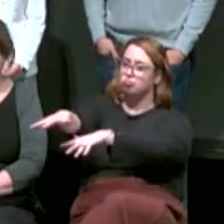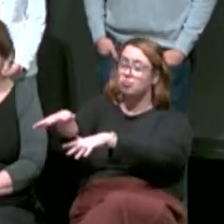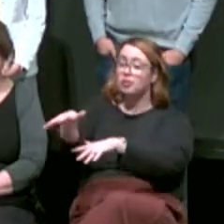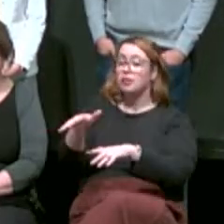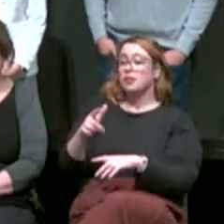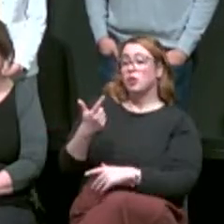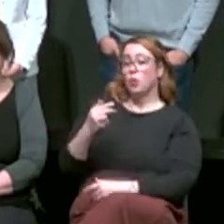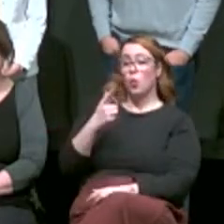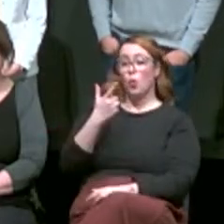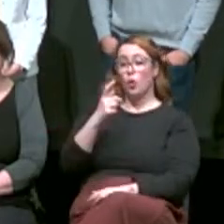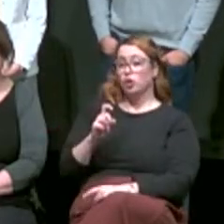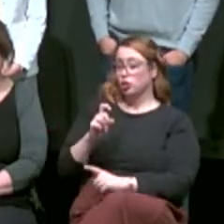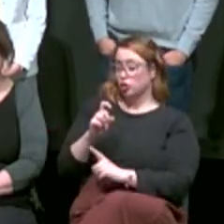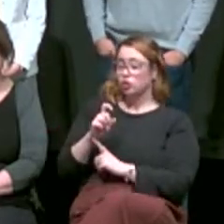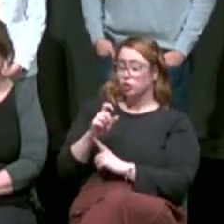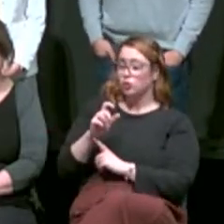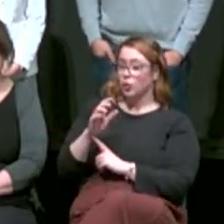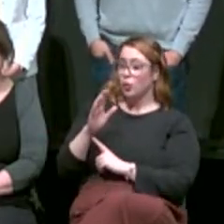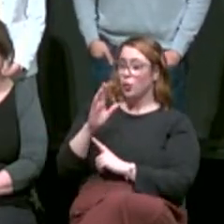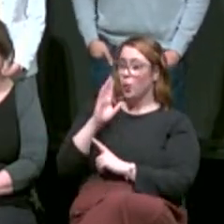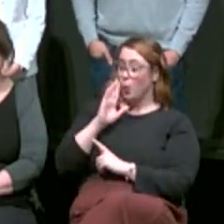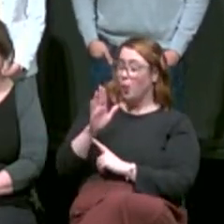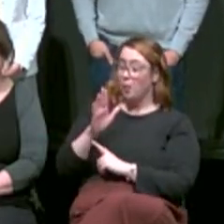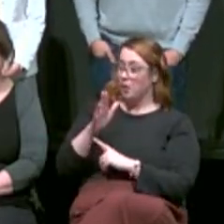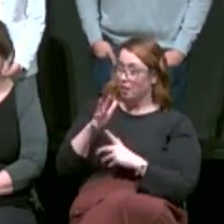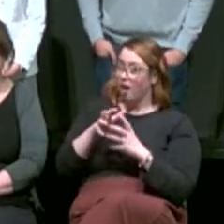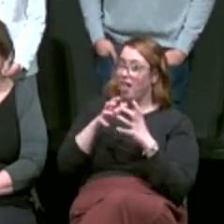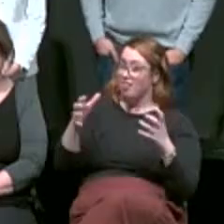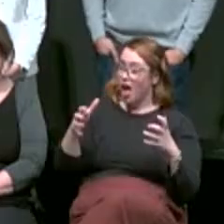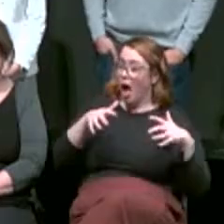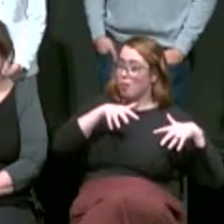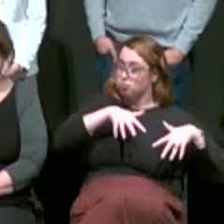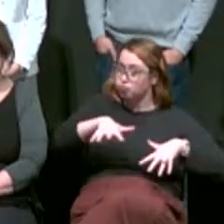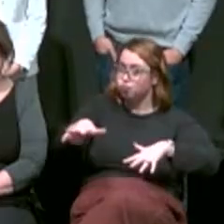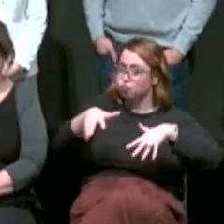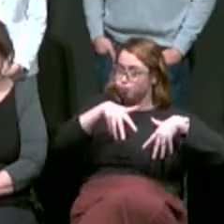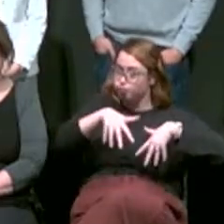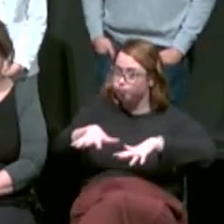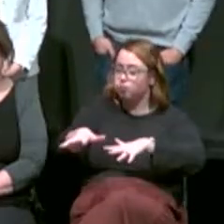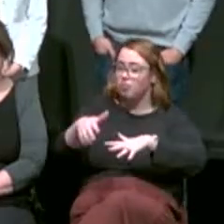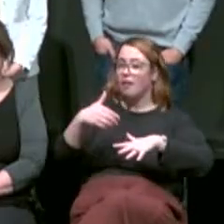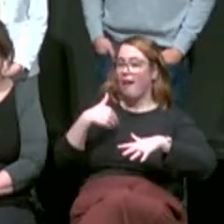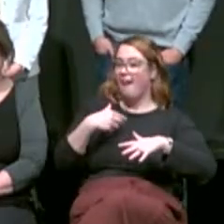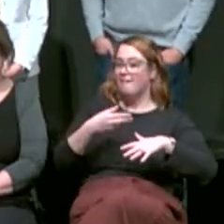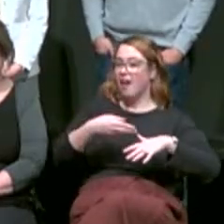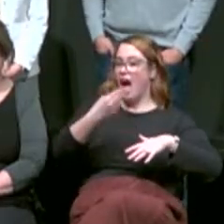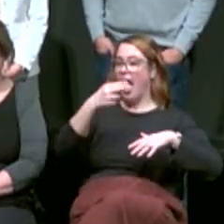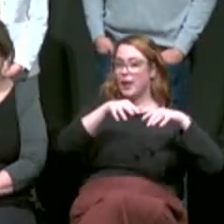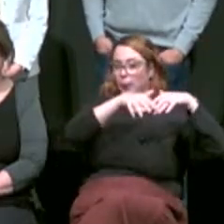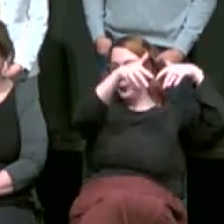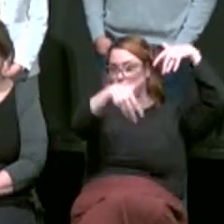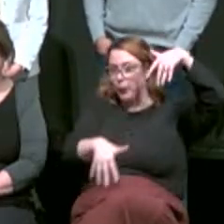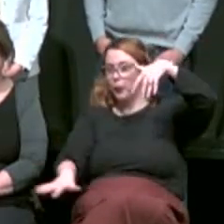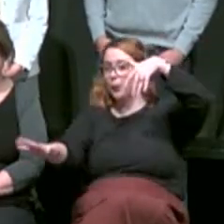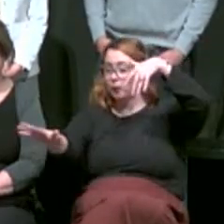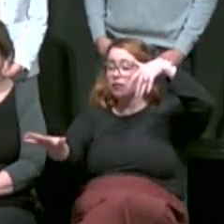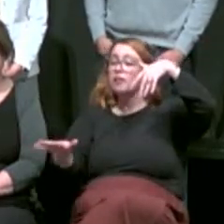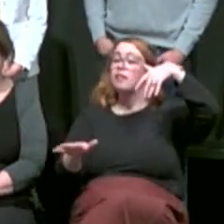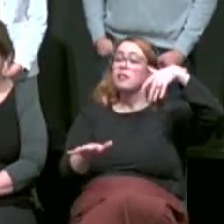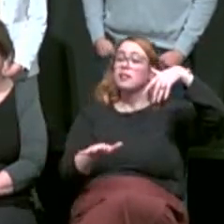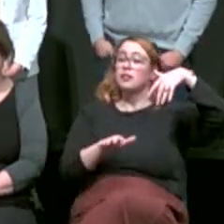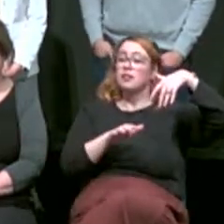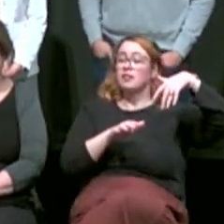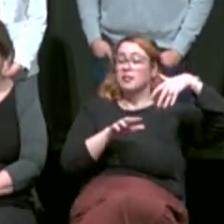of the gorge, that's going to be pretty energetic because you have this height difference. So downstream,